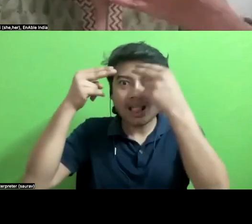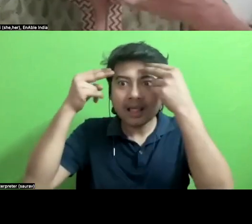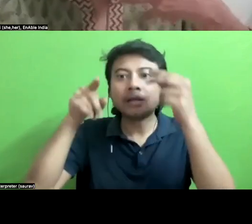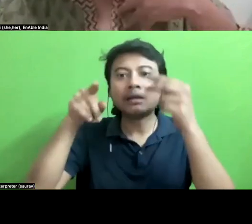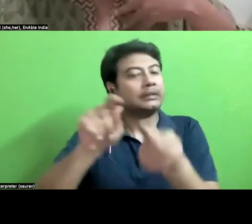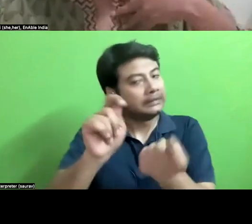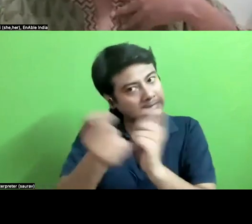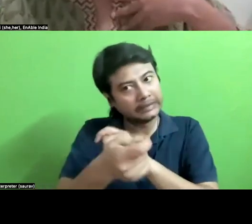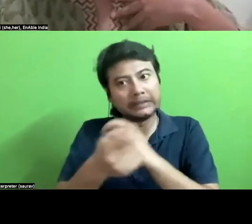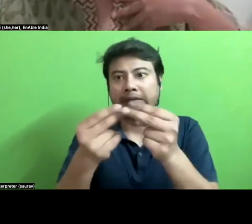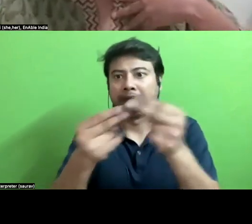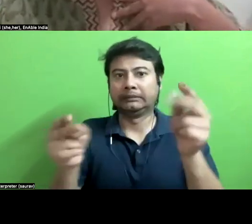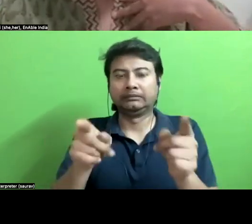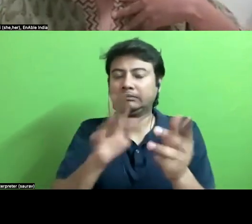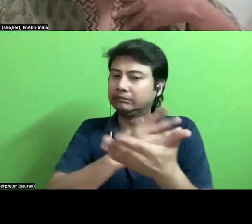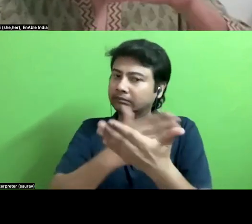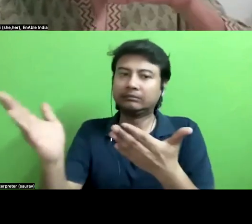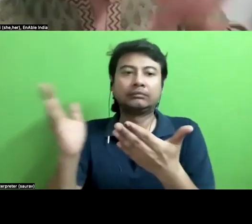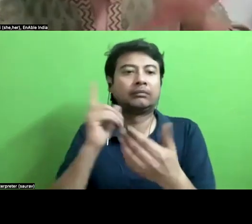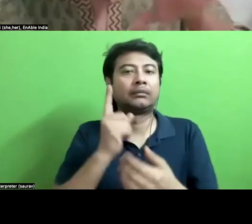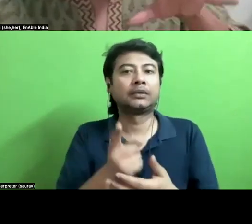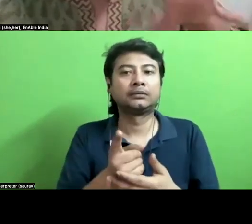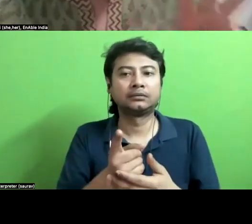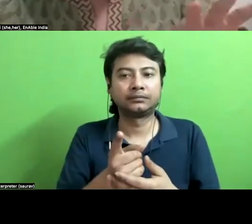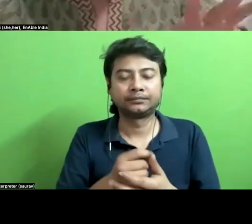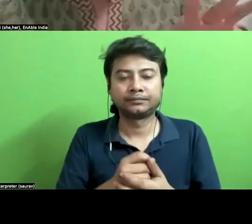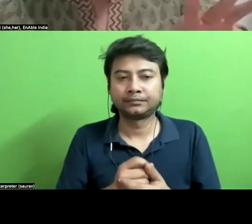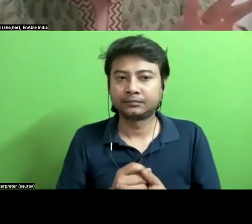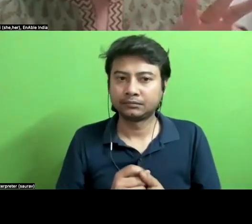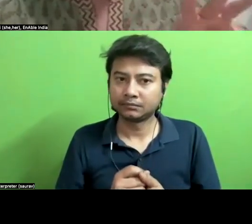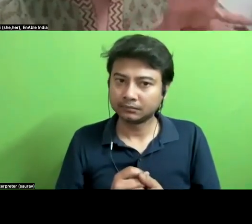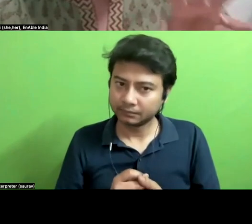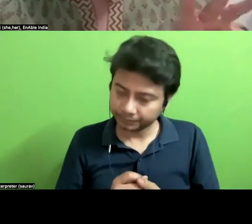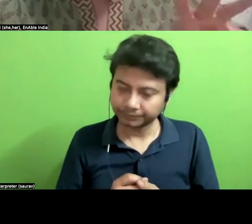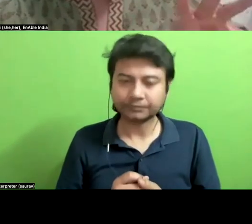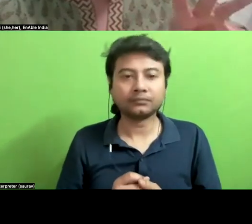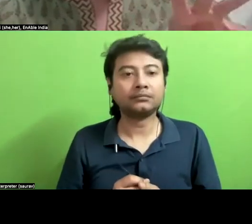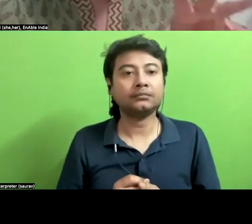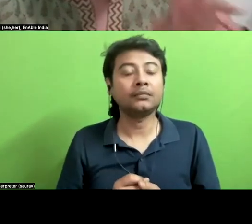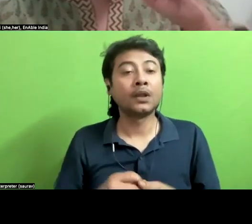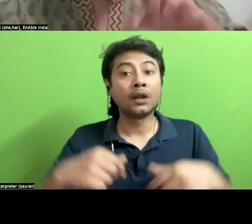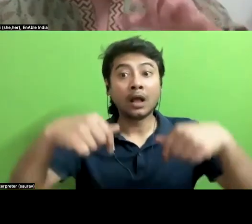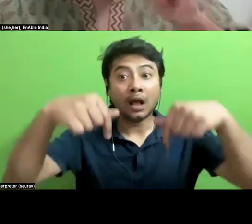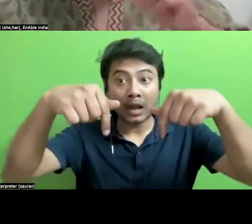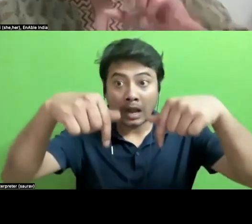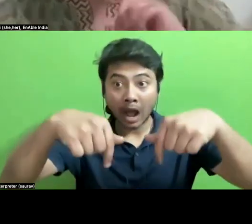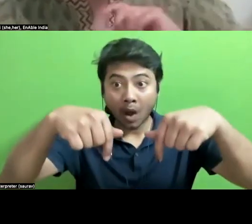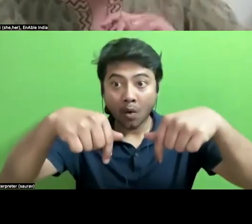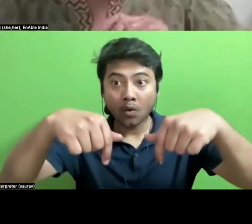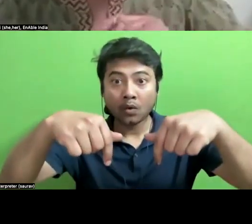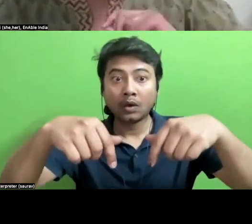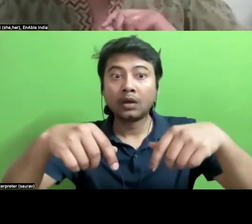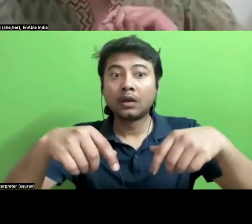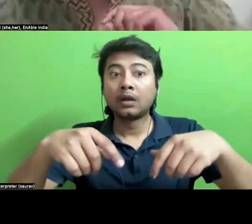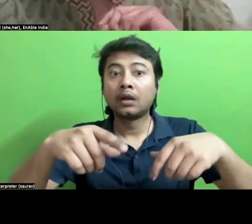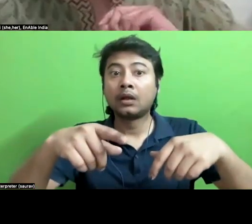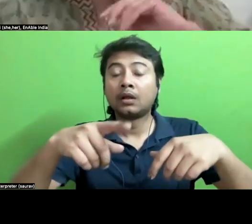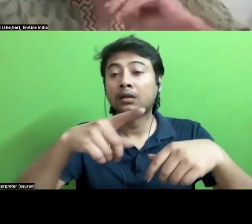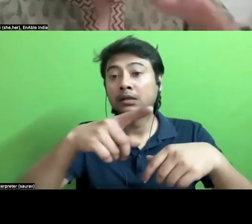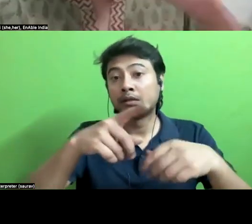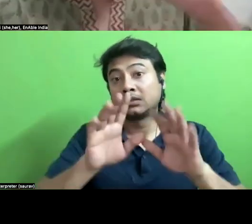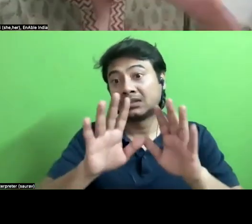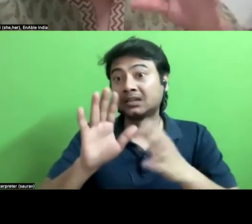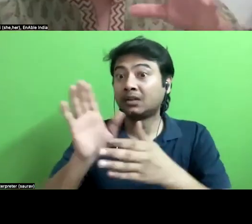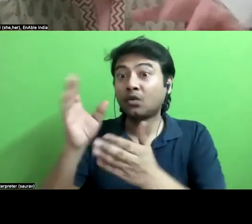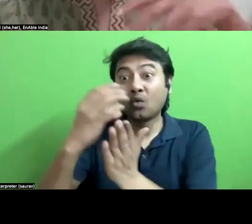come to the expectations that you all have spoken about. What I want to make very clear is that I've not covered many critical things from the Harvard